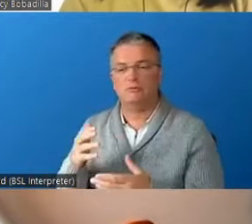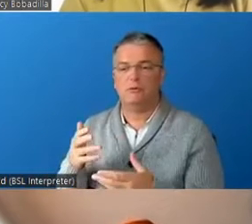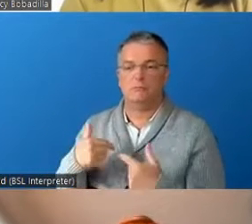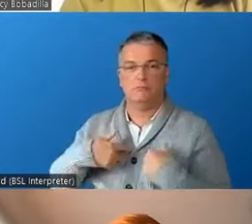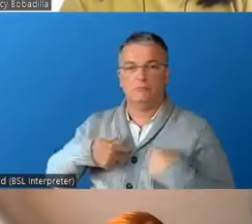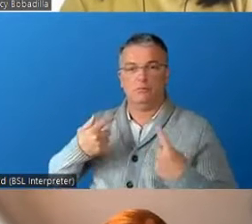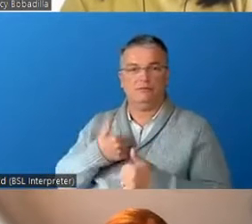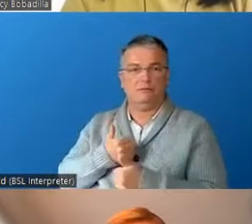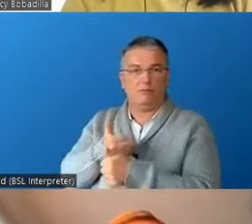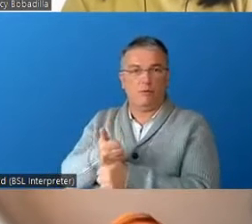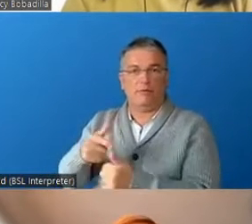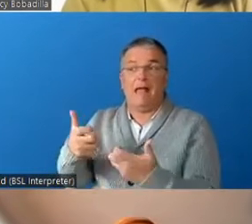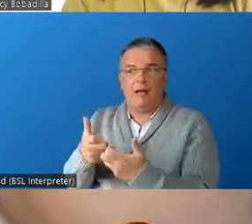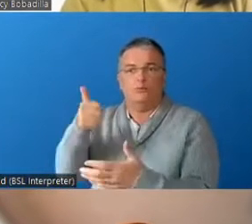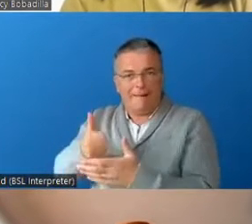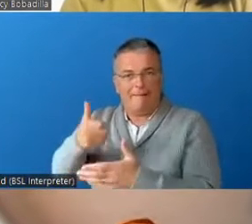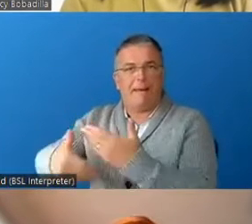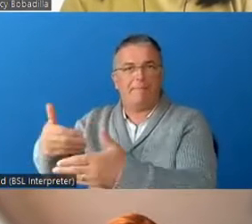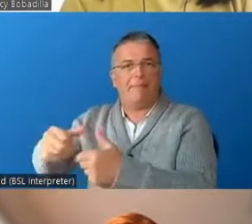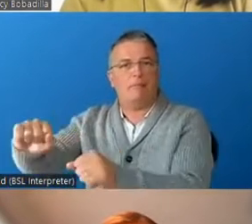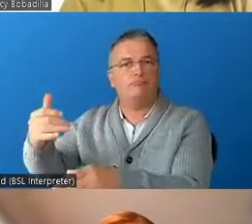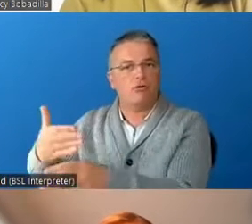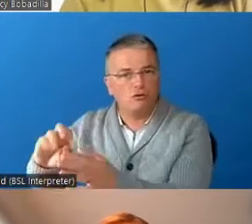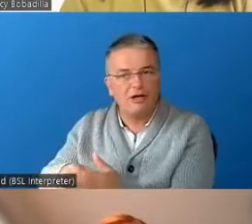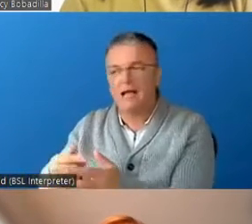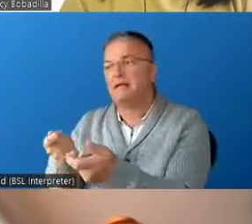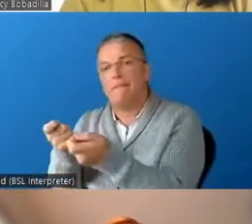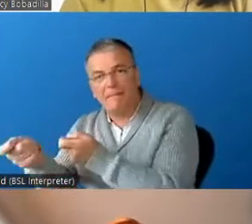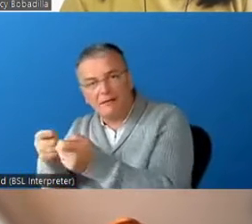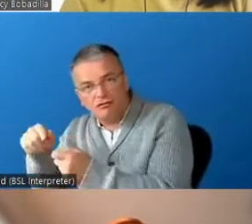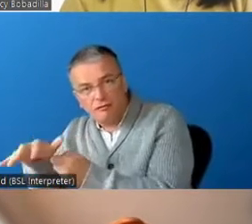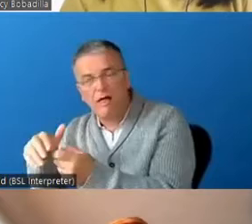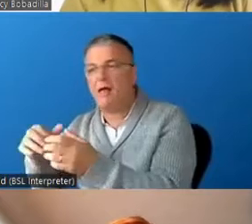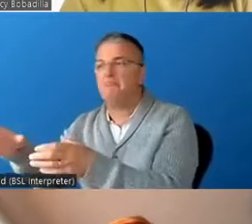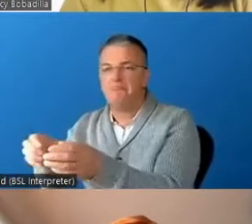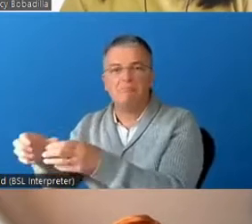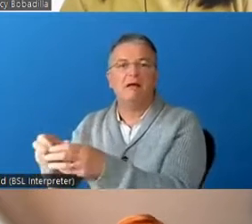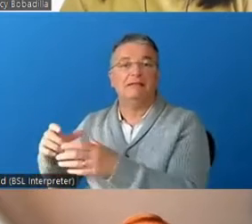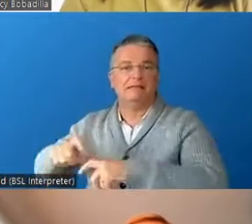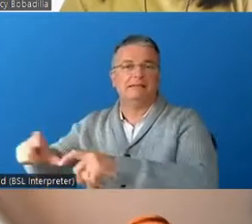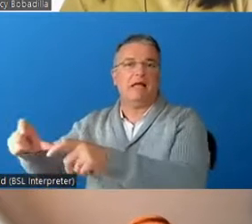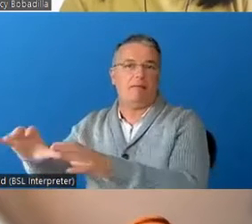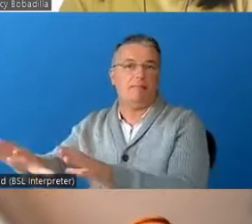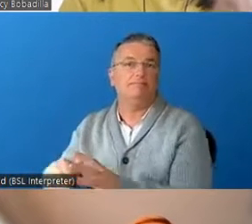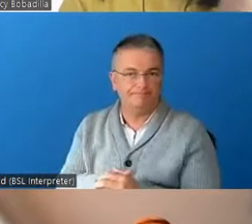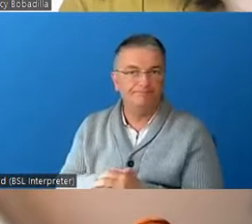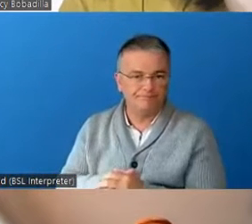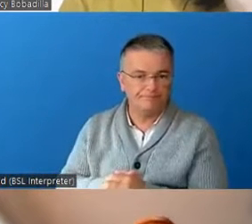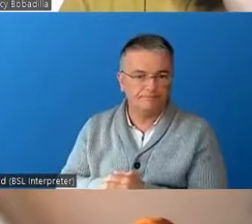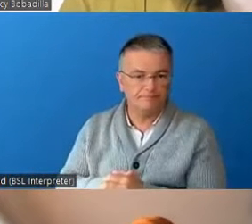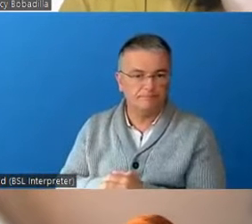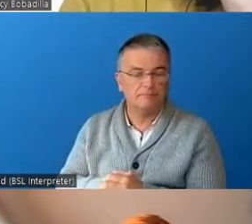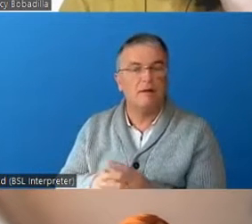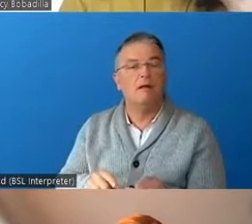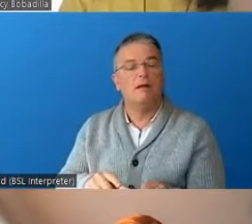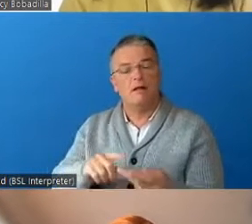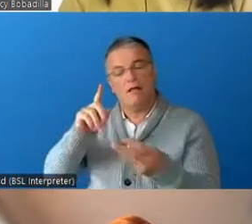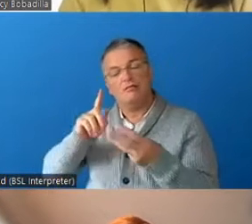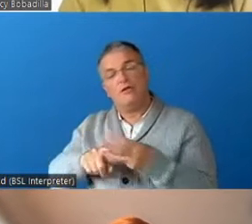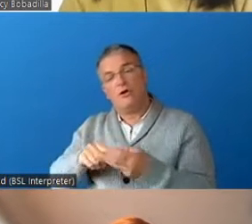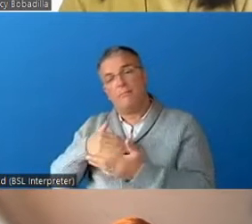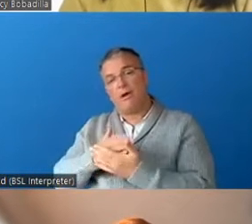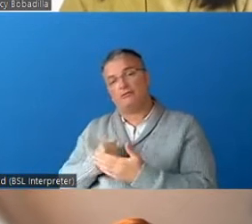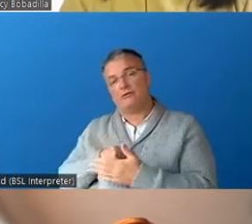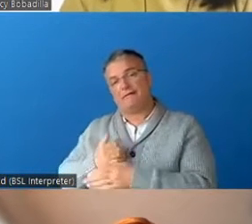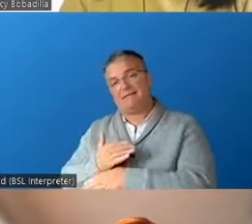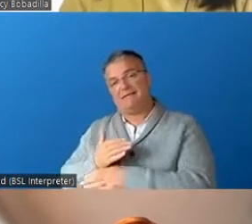in how to implement those projects, how to manage those projects, and also how to sustain them. Then the third set of activities